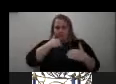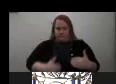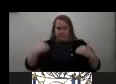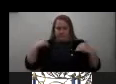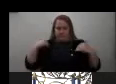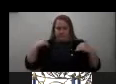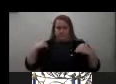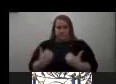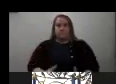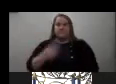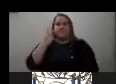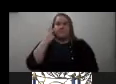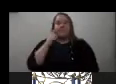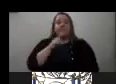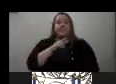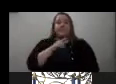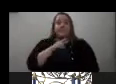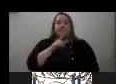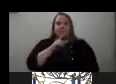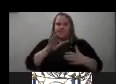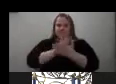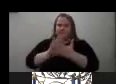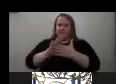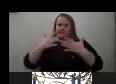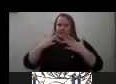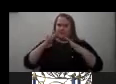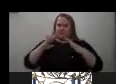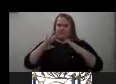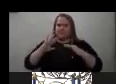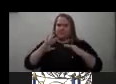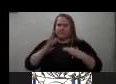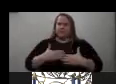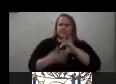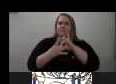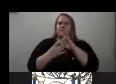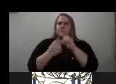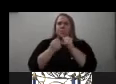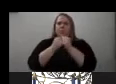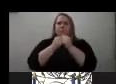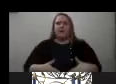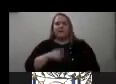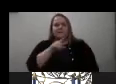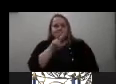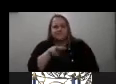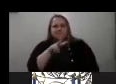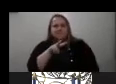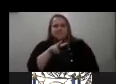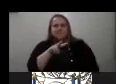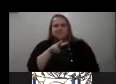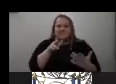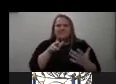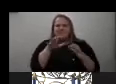on the bias, they really lay nicely on the body. It's a little wrinkled here, but it's on a